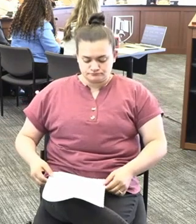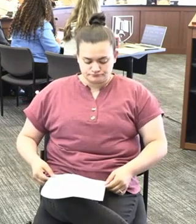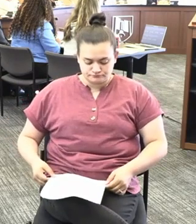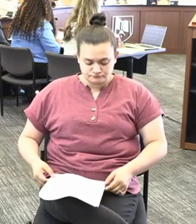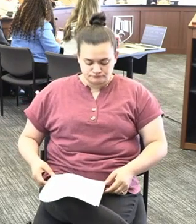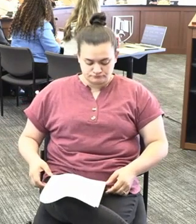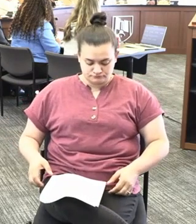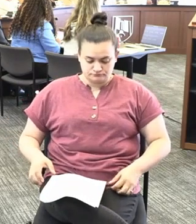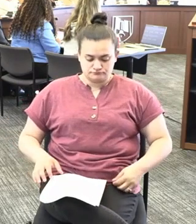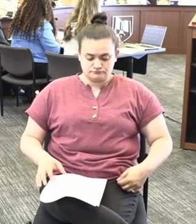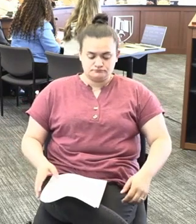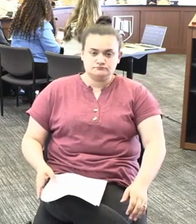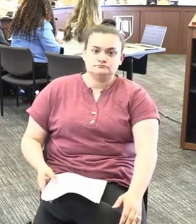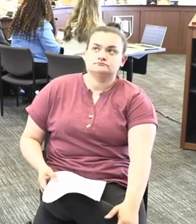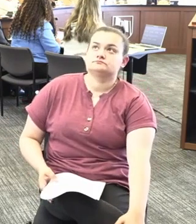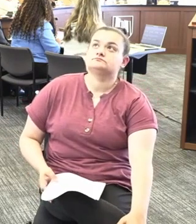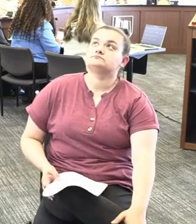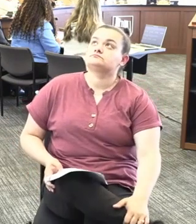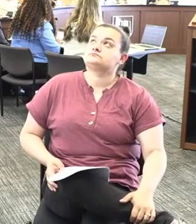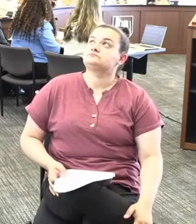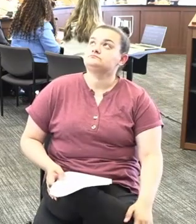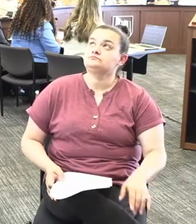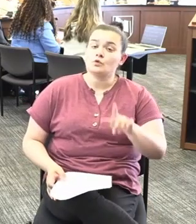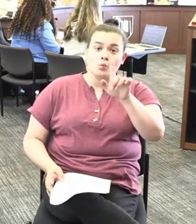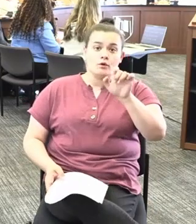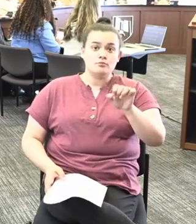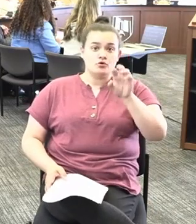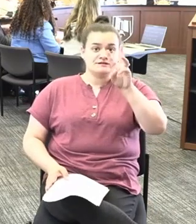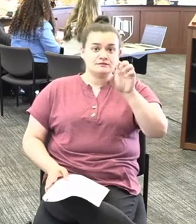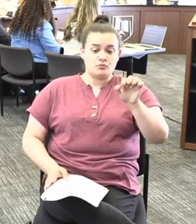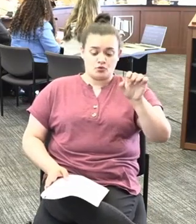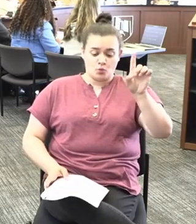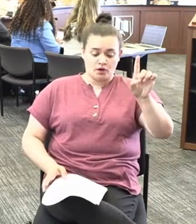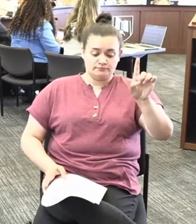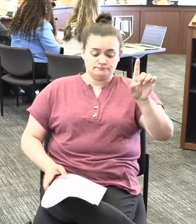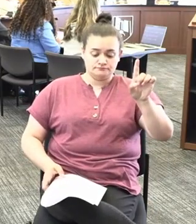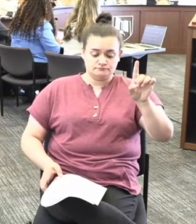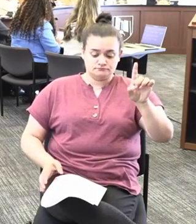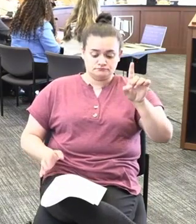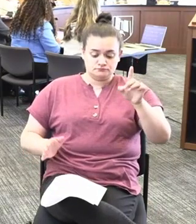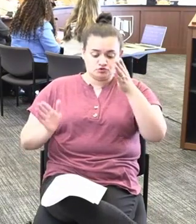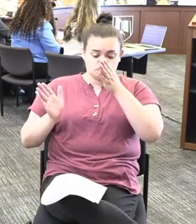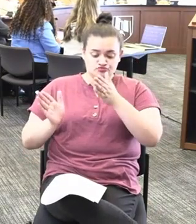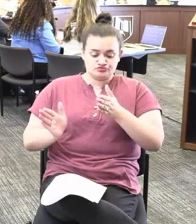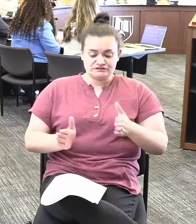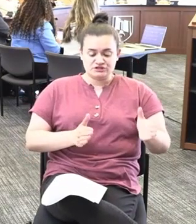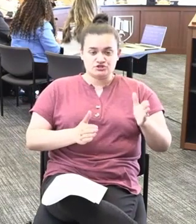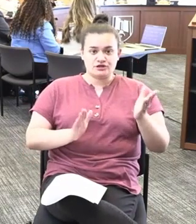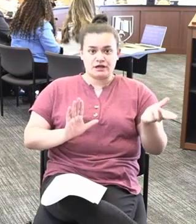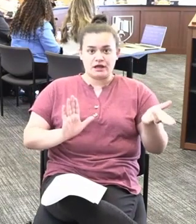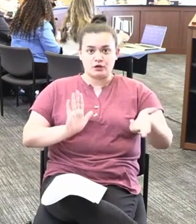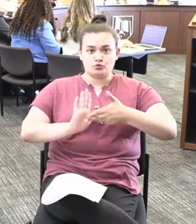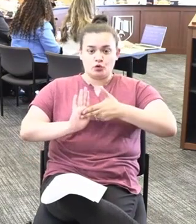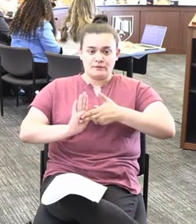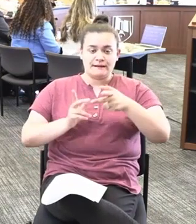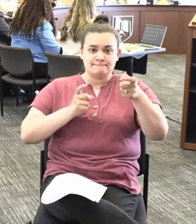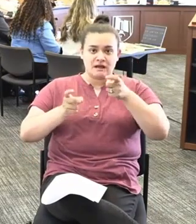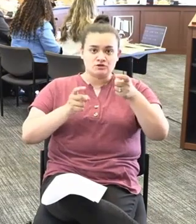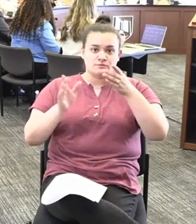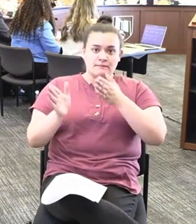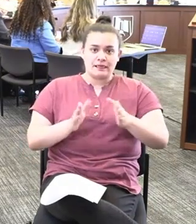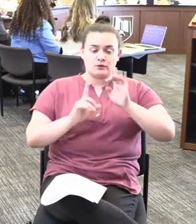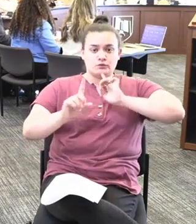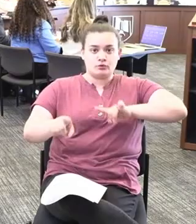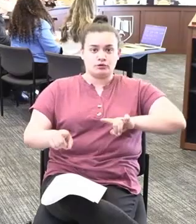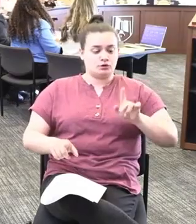Thank you, Dr. Nimmo. Item 1.6.1, Strategic Enrollment Management Plan Report. Dr. Carl Brooks.